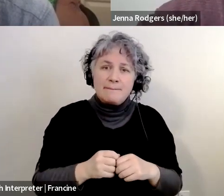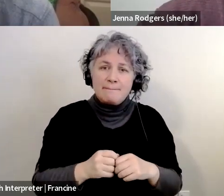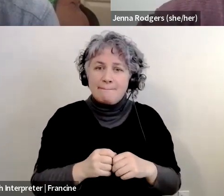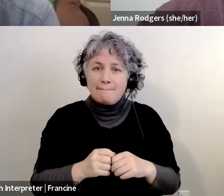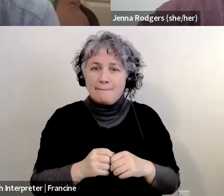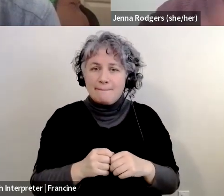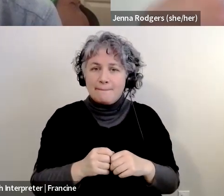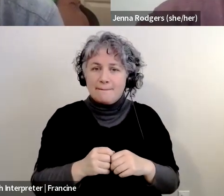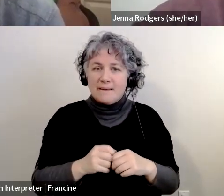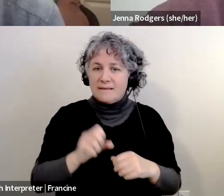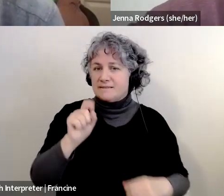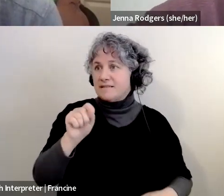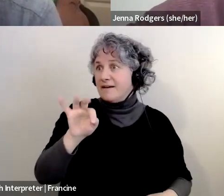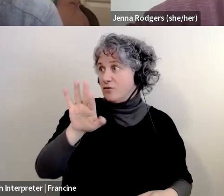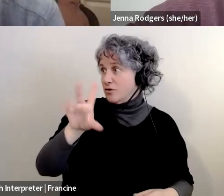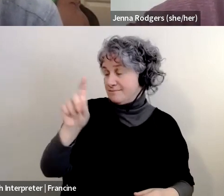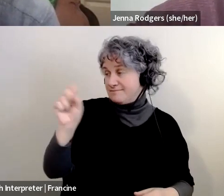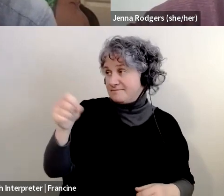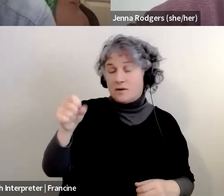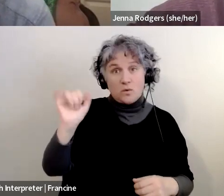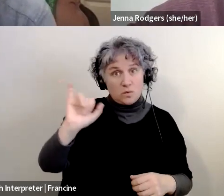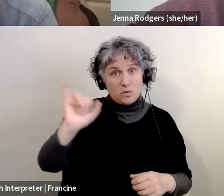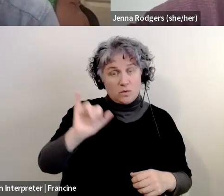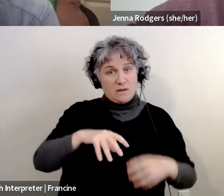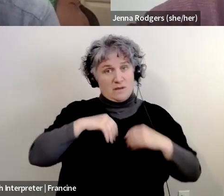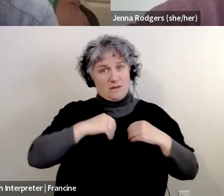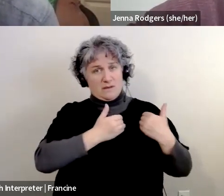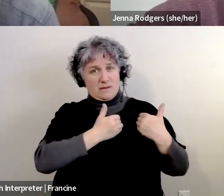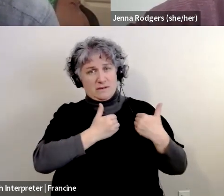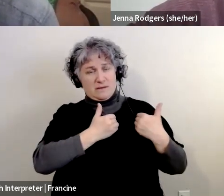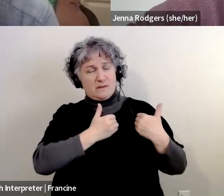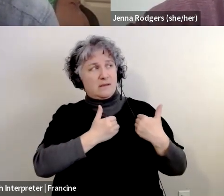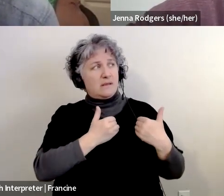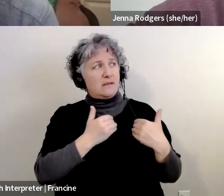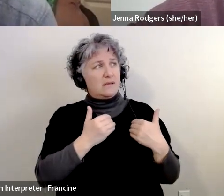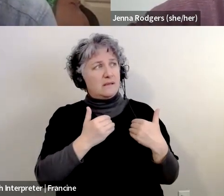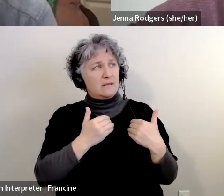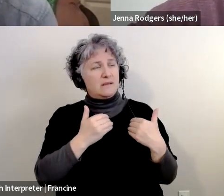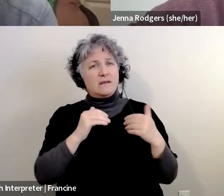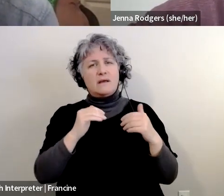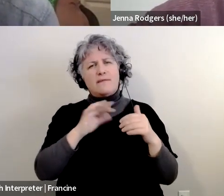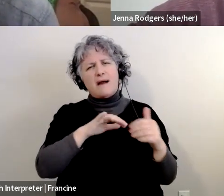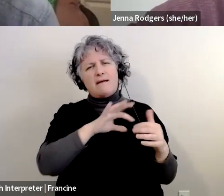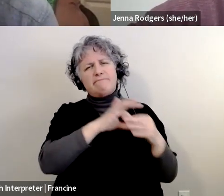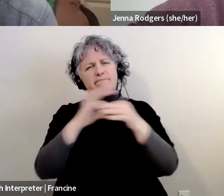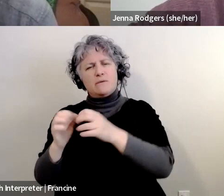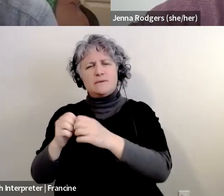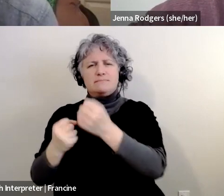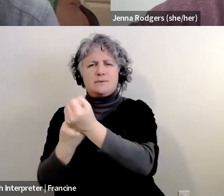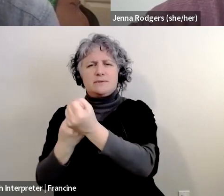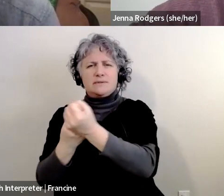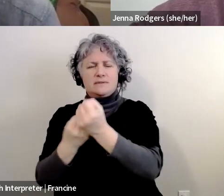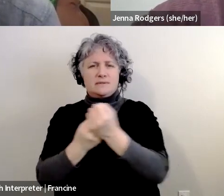Yeah. A key thing with accountability too is that it goes hand in hand with support. So if we're looking at each individual level, we